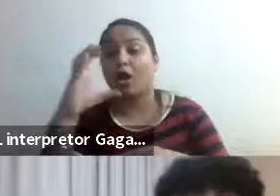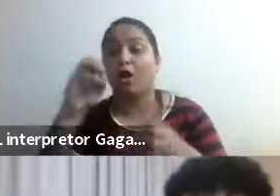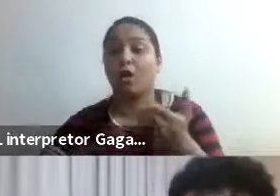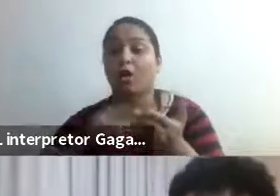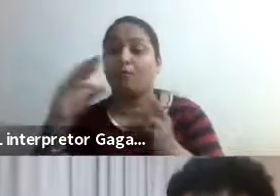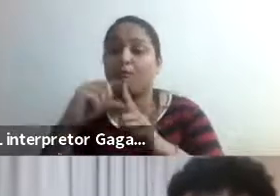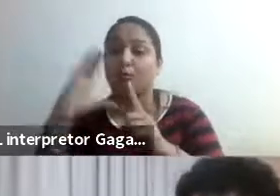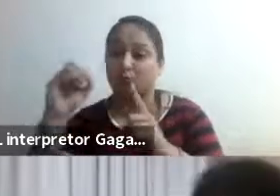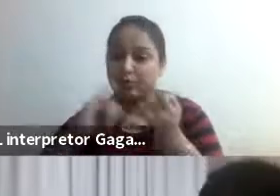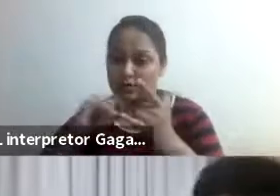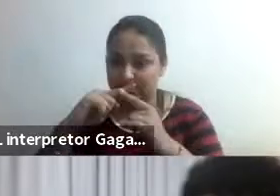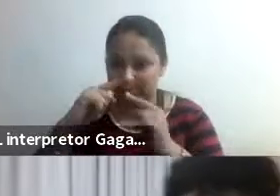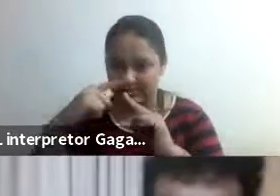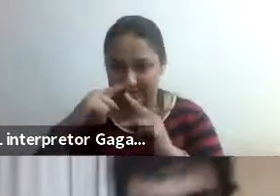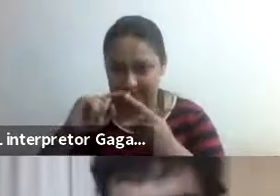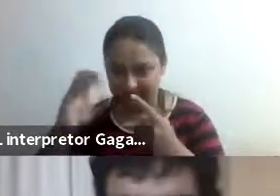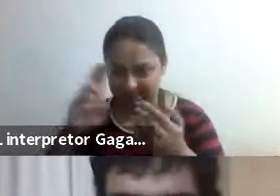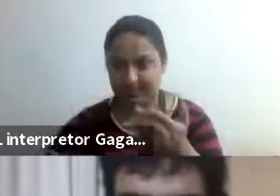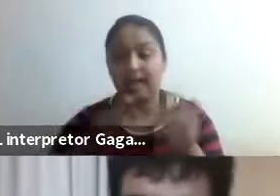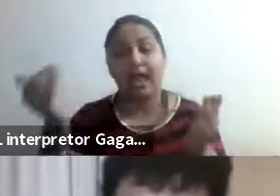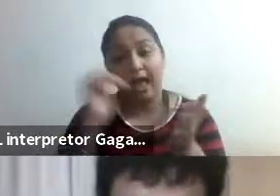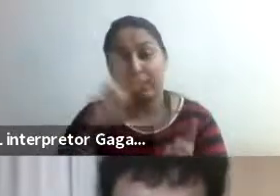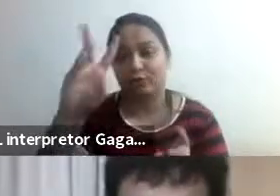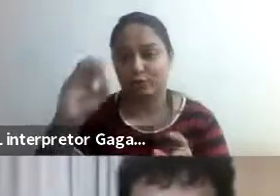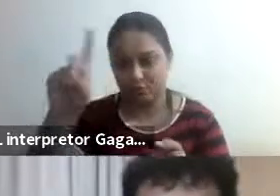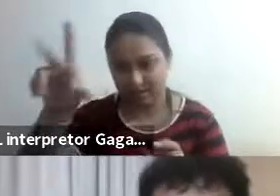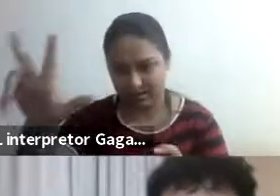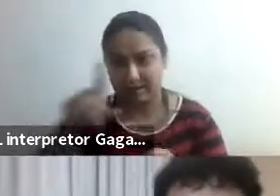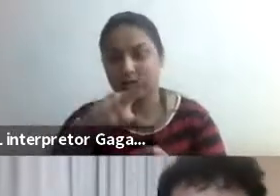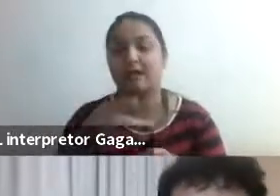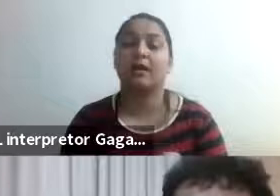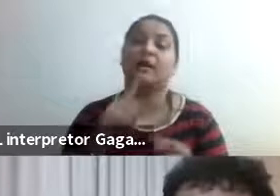So this painting, again from 2018, and so are the next few.